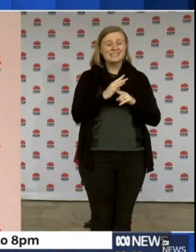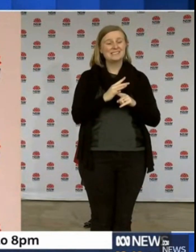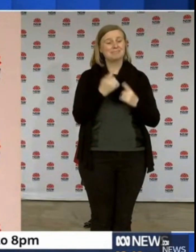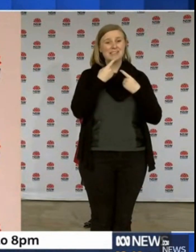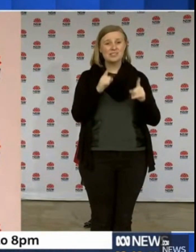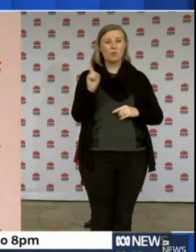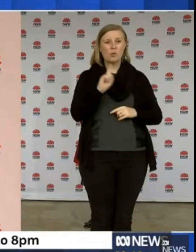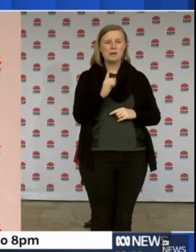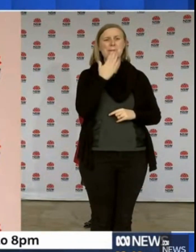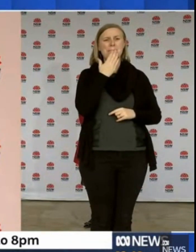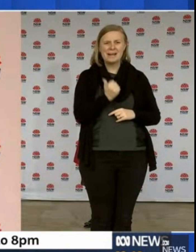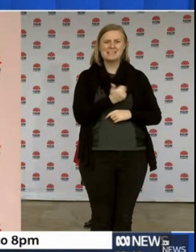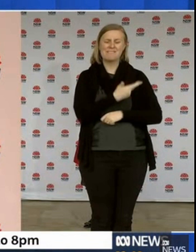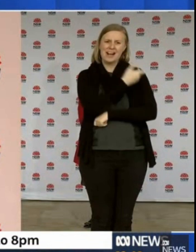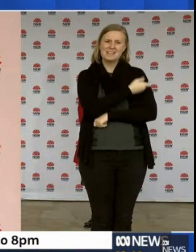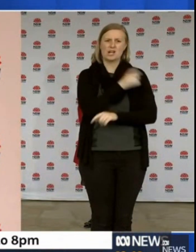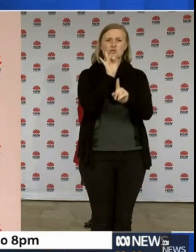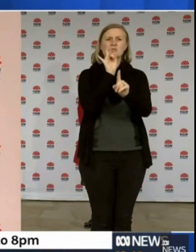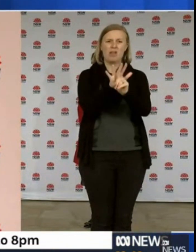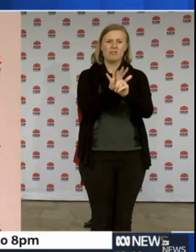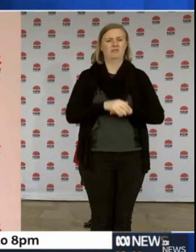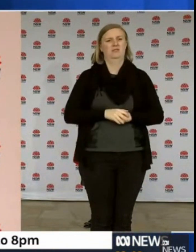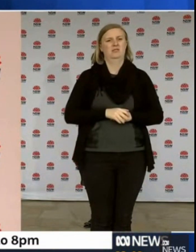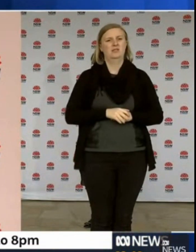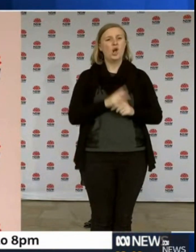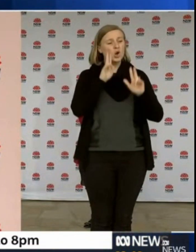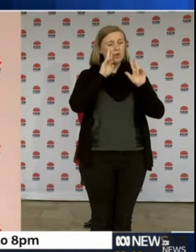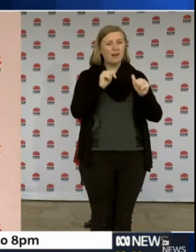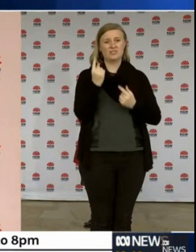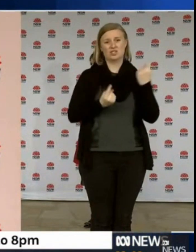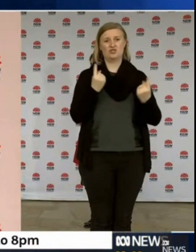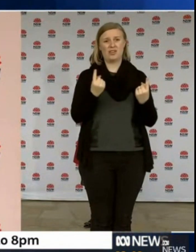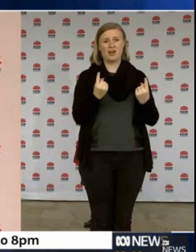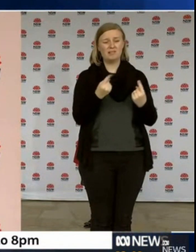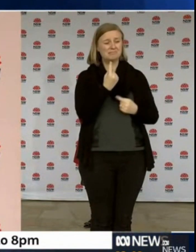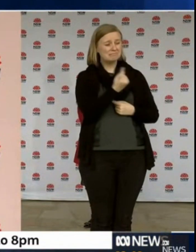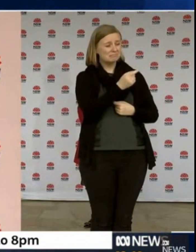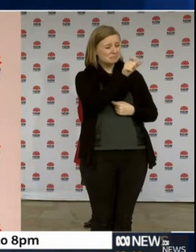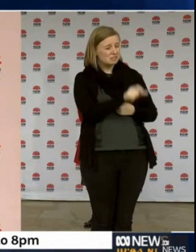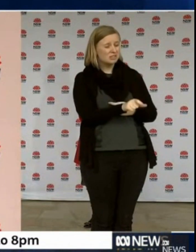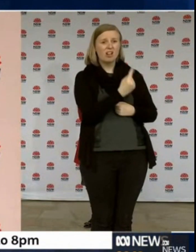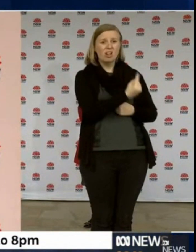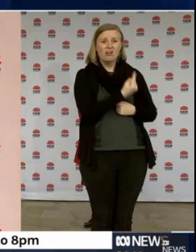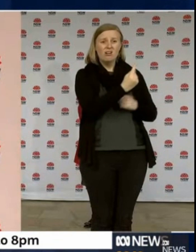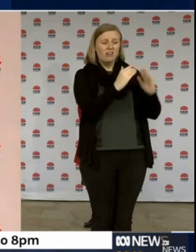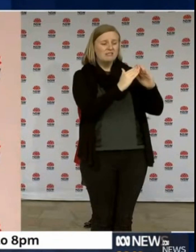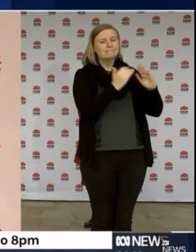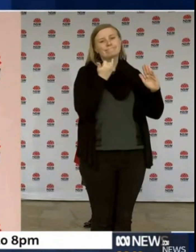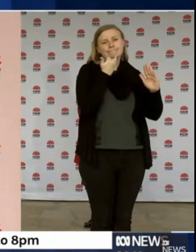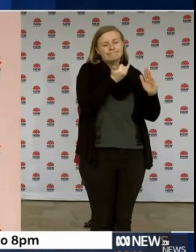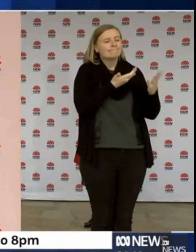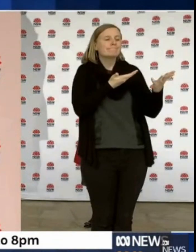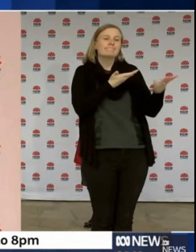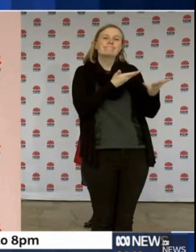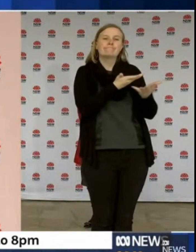support your loved ones, encourage testing, and please follow the health guidelines. And